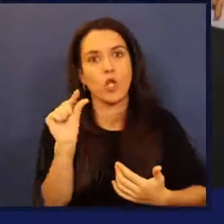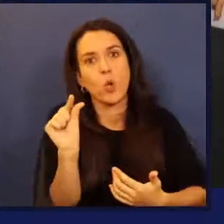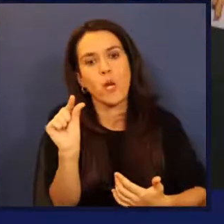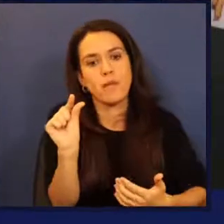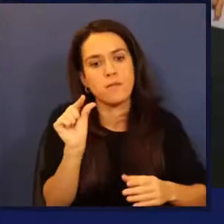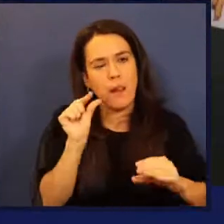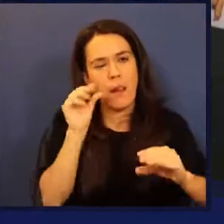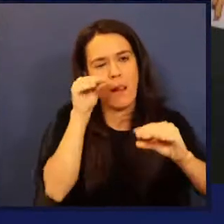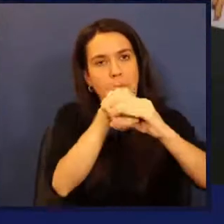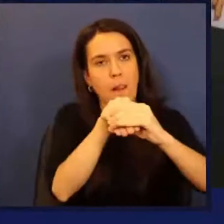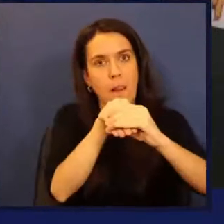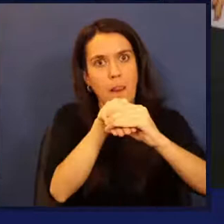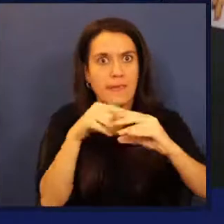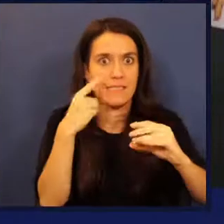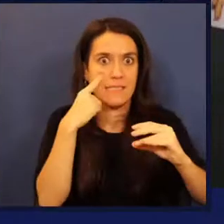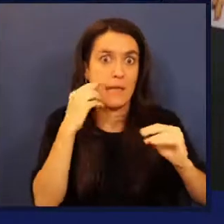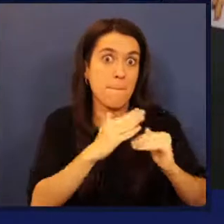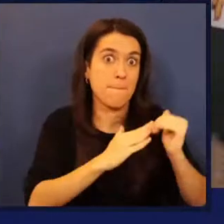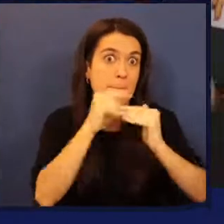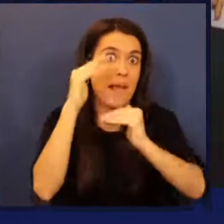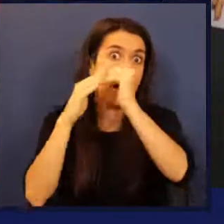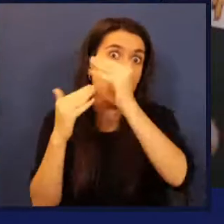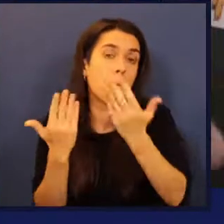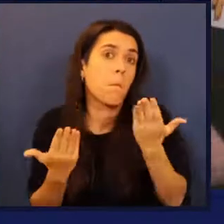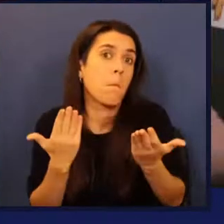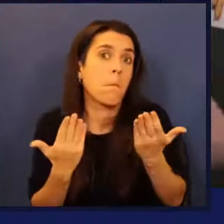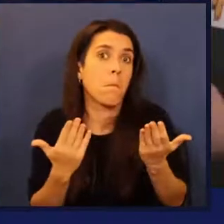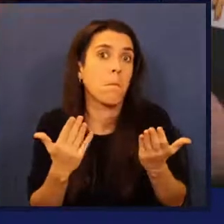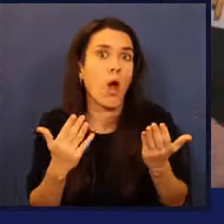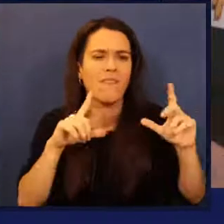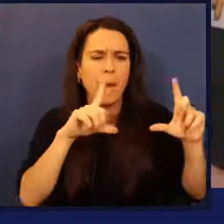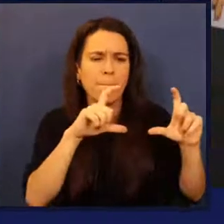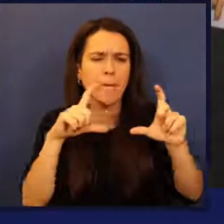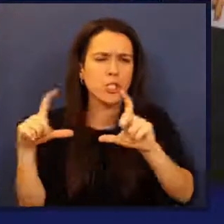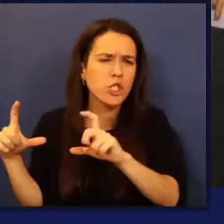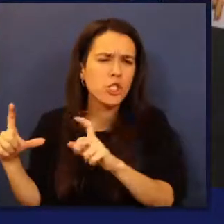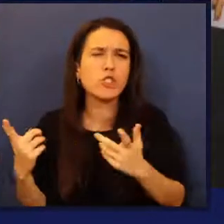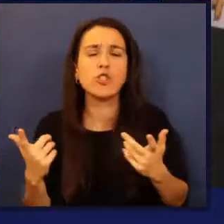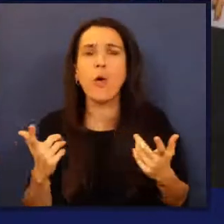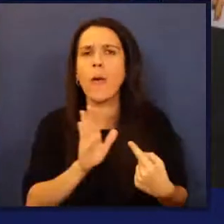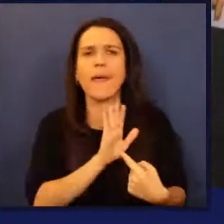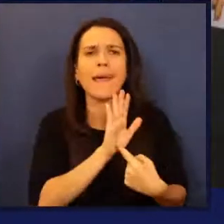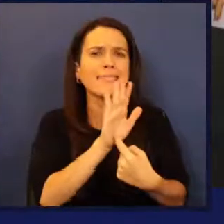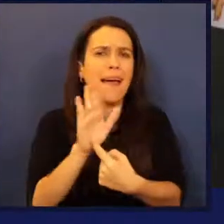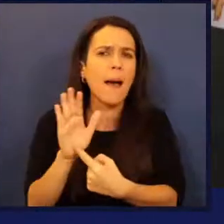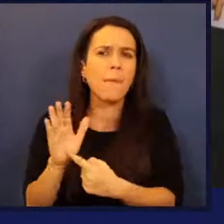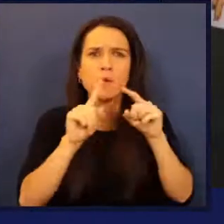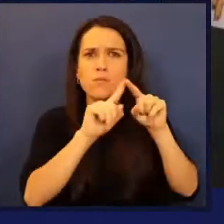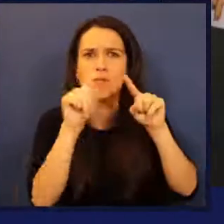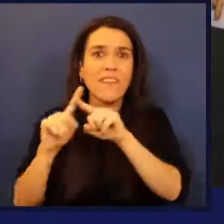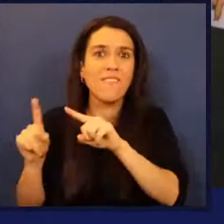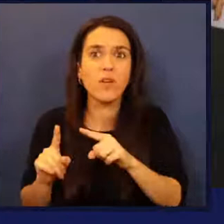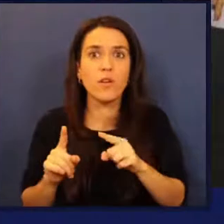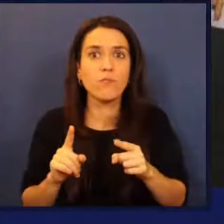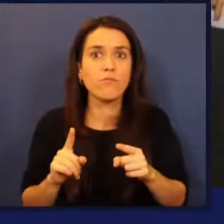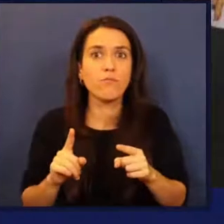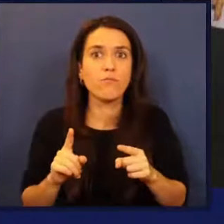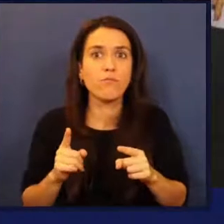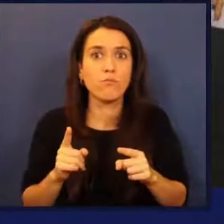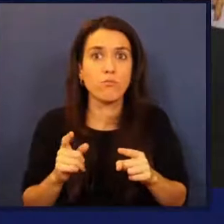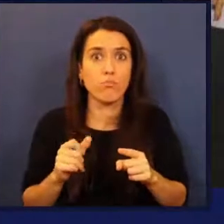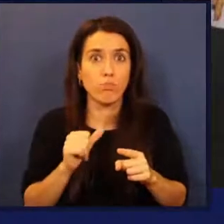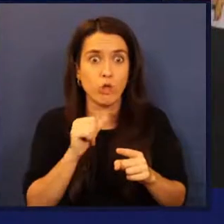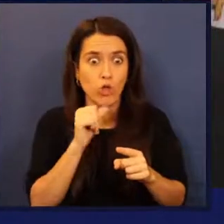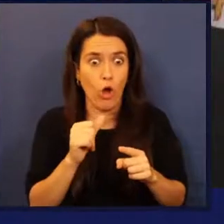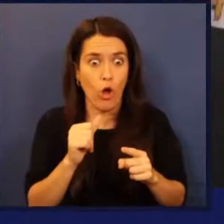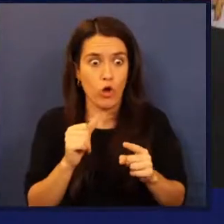of the build process. Maybe have images or maybe have examples of things that it should not be doing and have it put it in